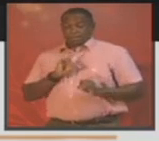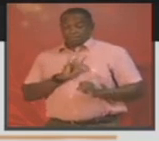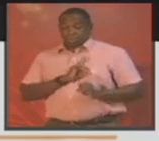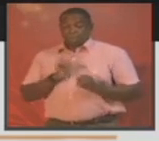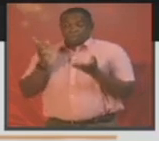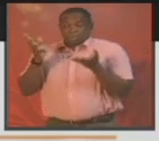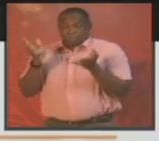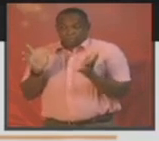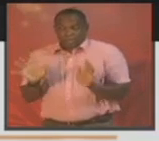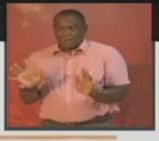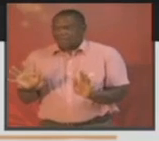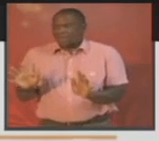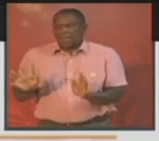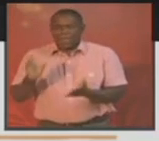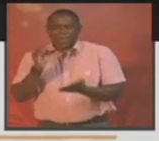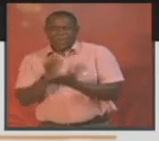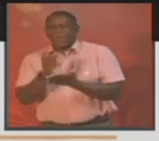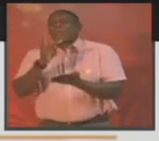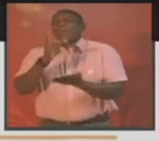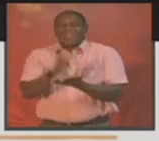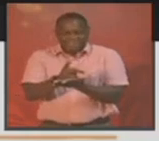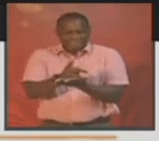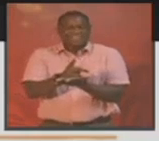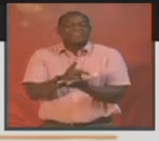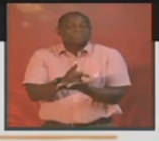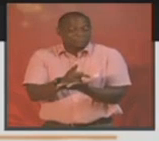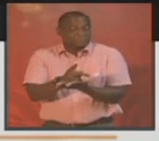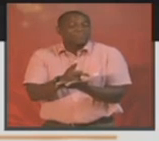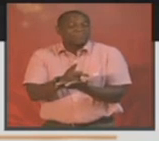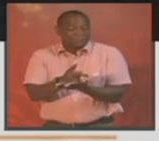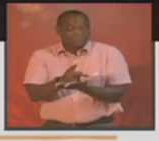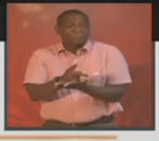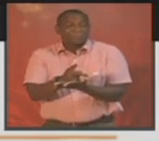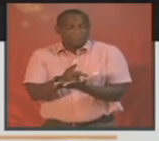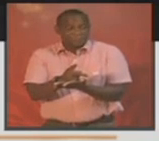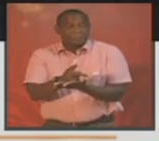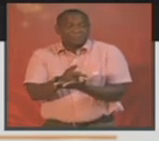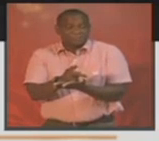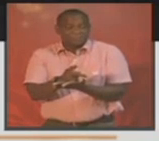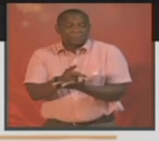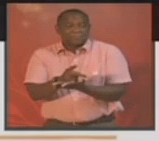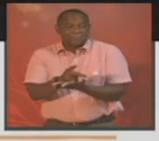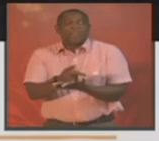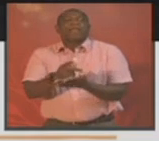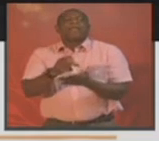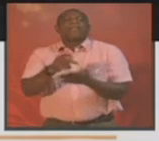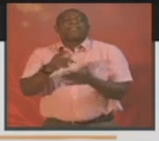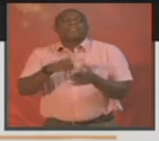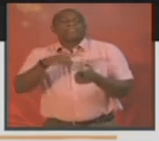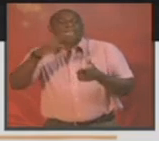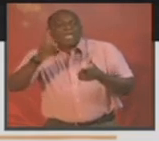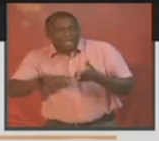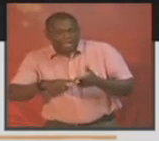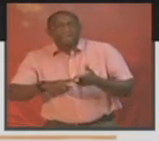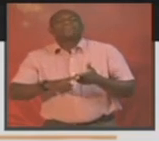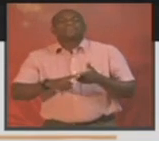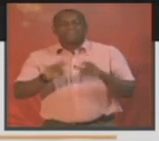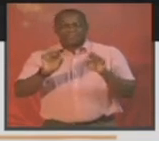given approval for that vaccine for general use, it is then released to the general